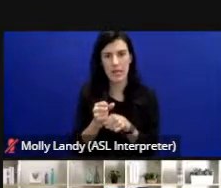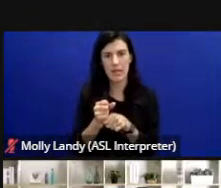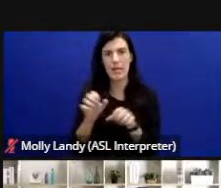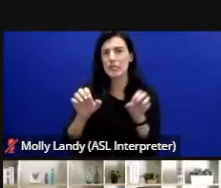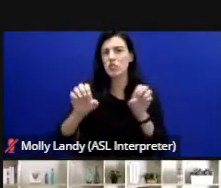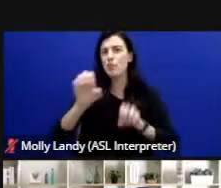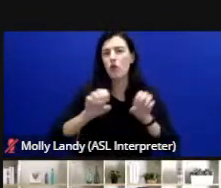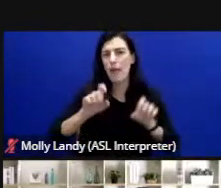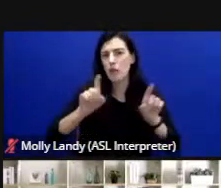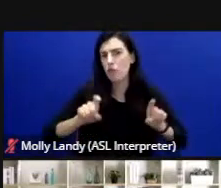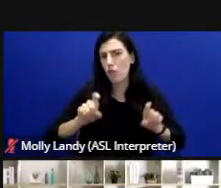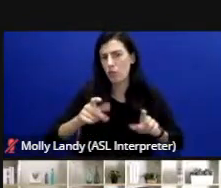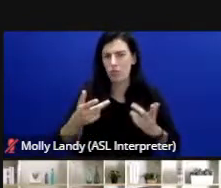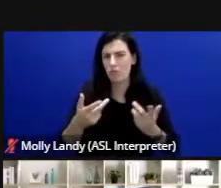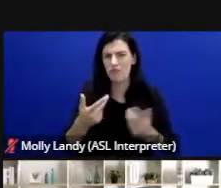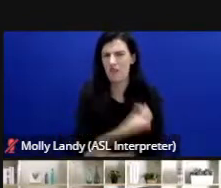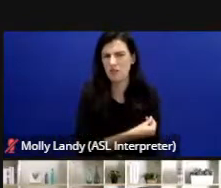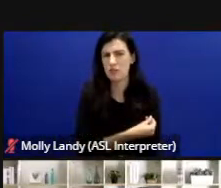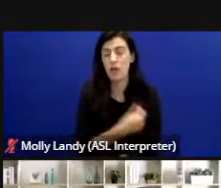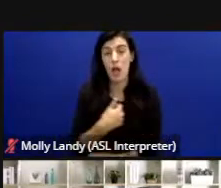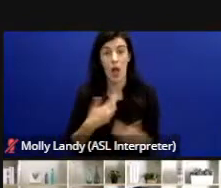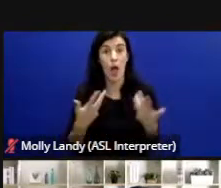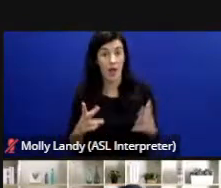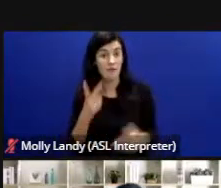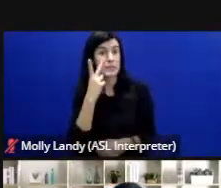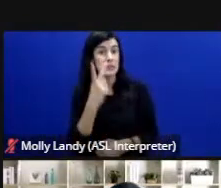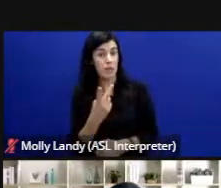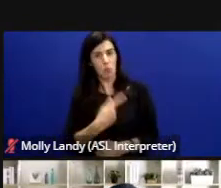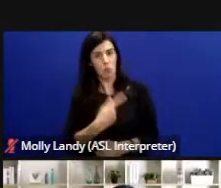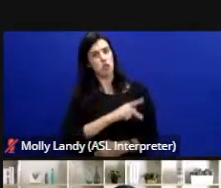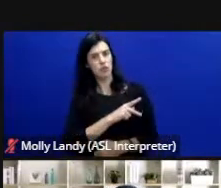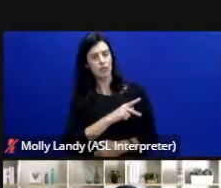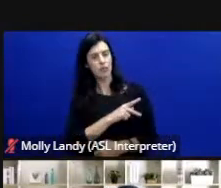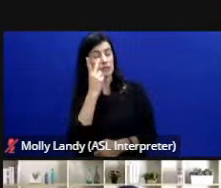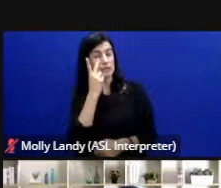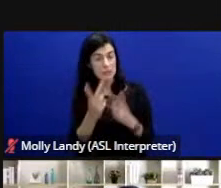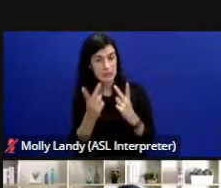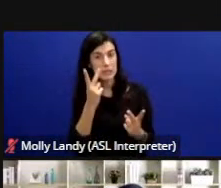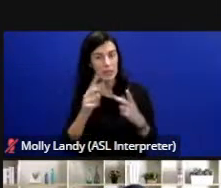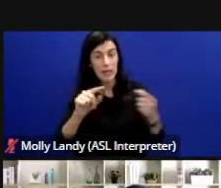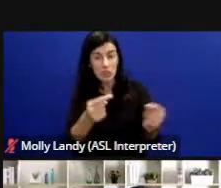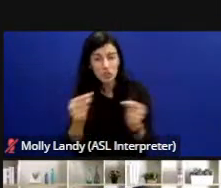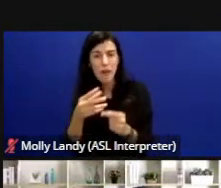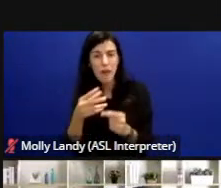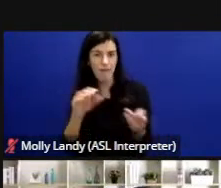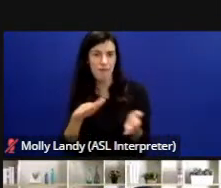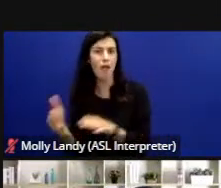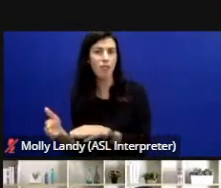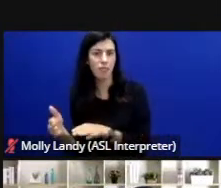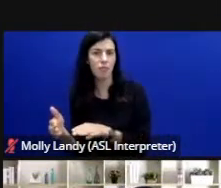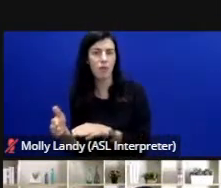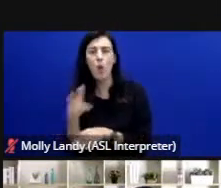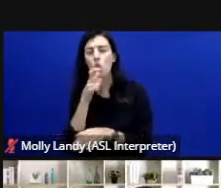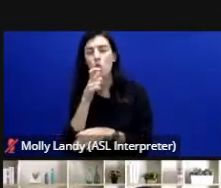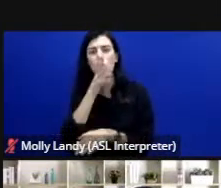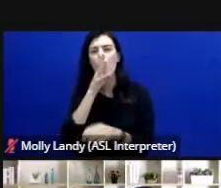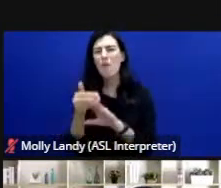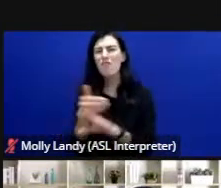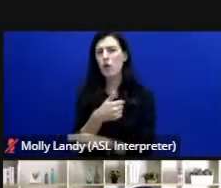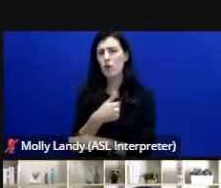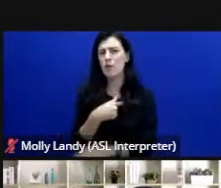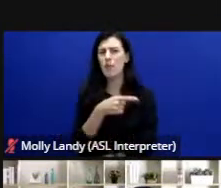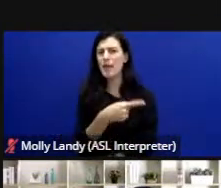vaccine. I personally have seen the injury and the death. Okay, so whoever that was that came out before me and said that there's